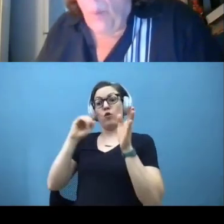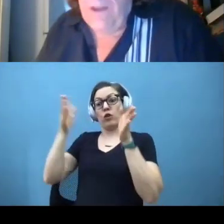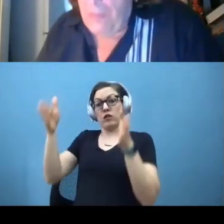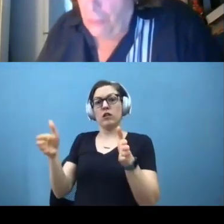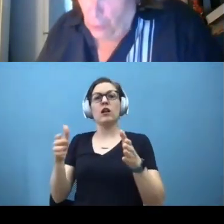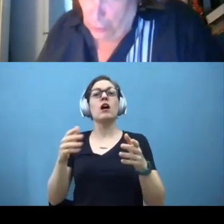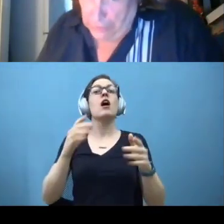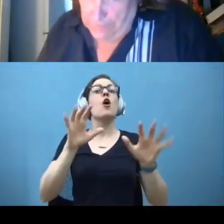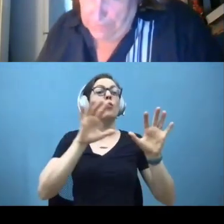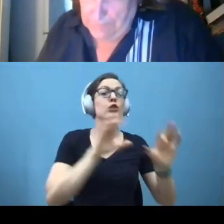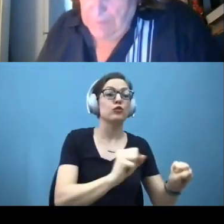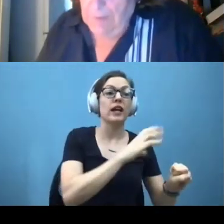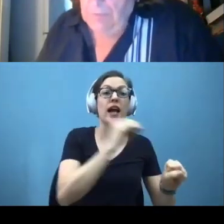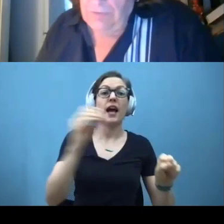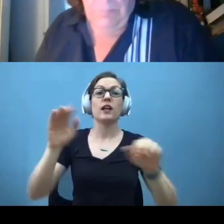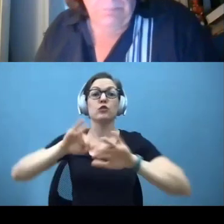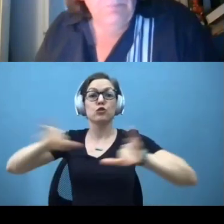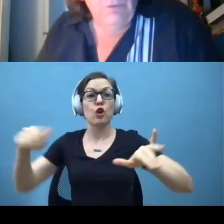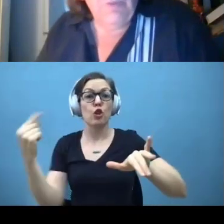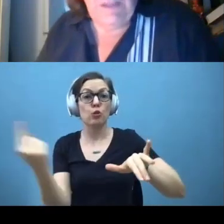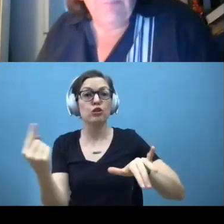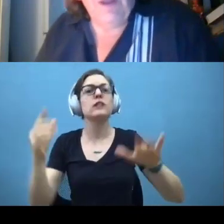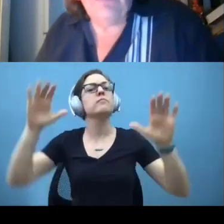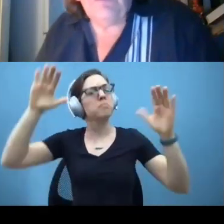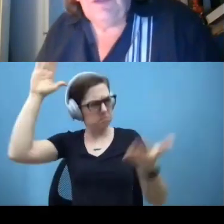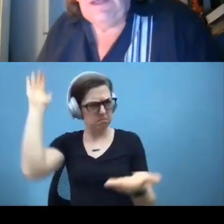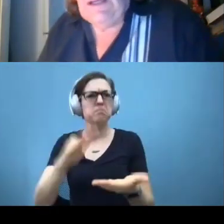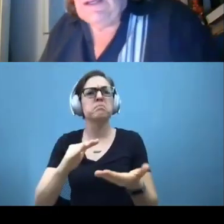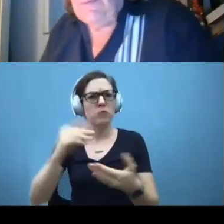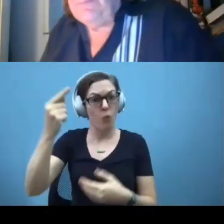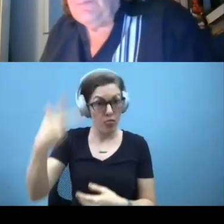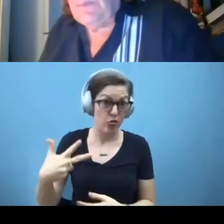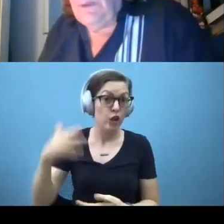by 1/3, which was pretty impressive.